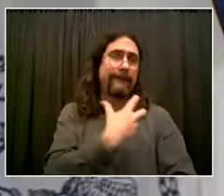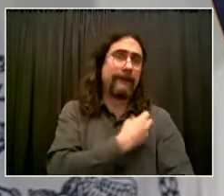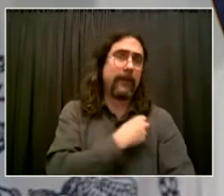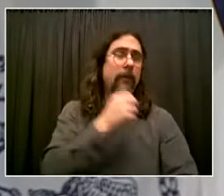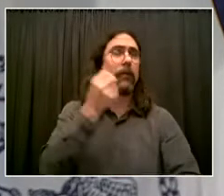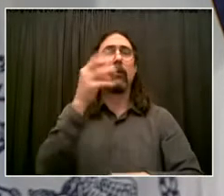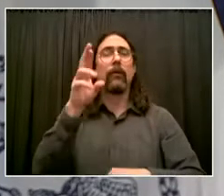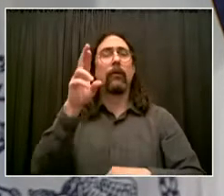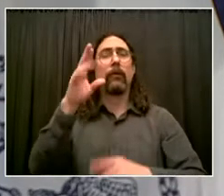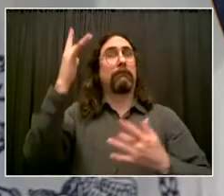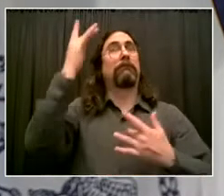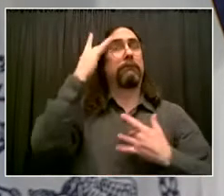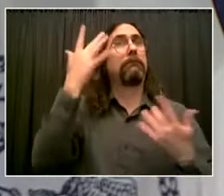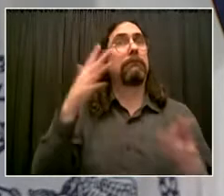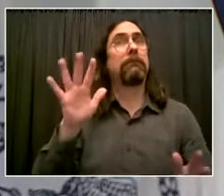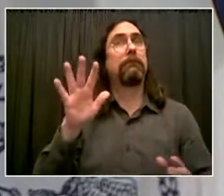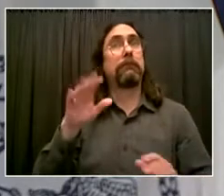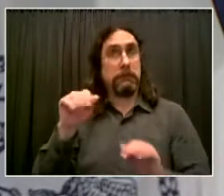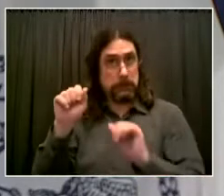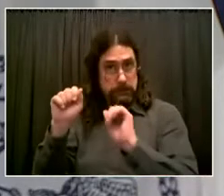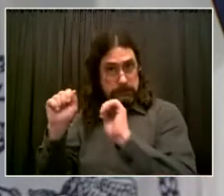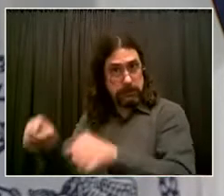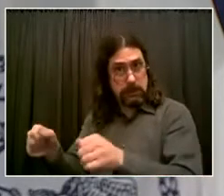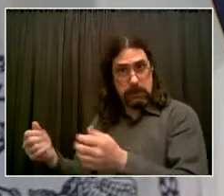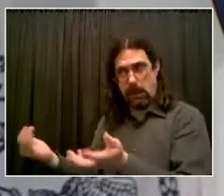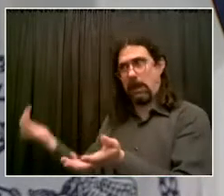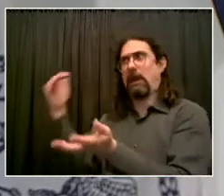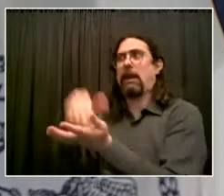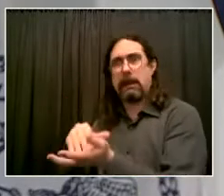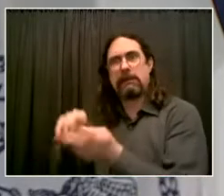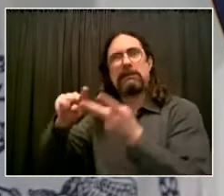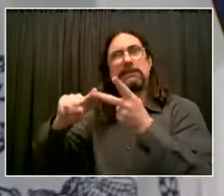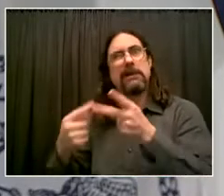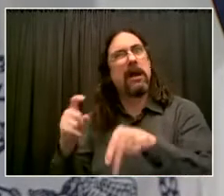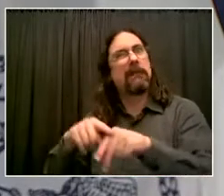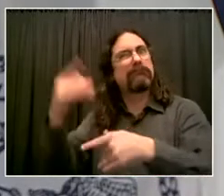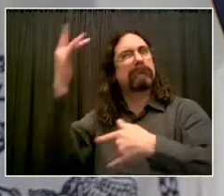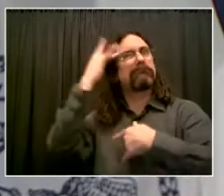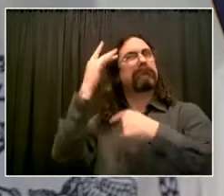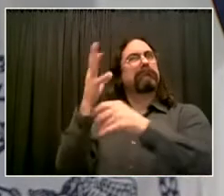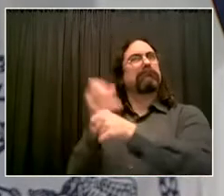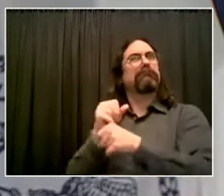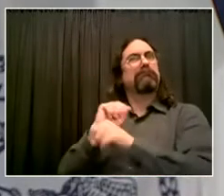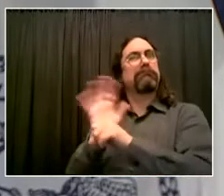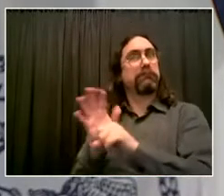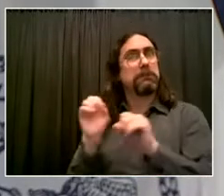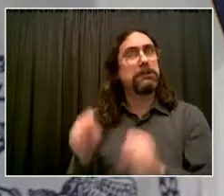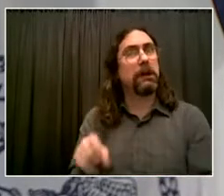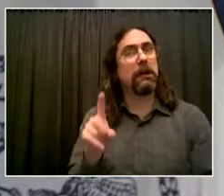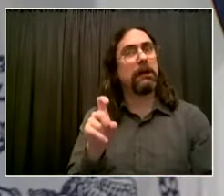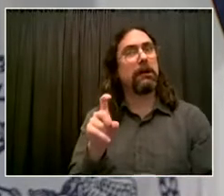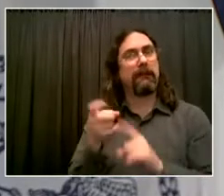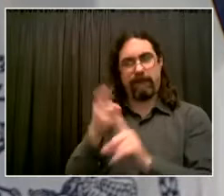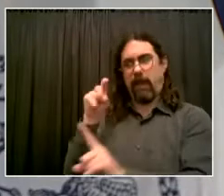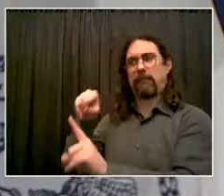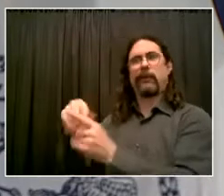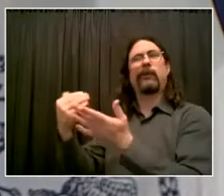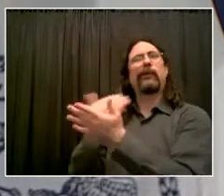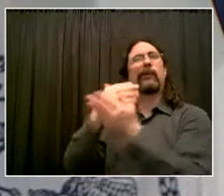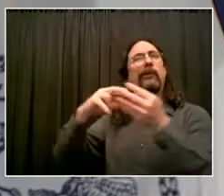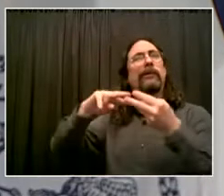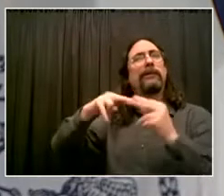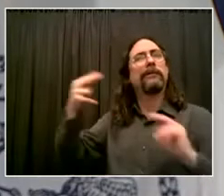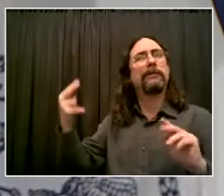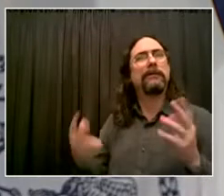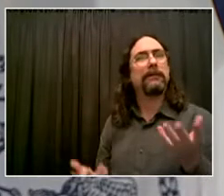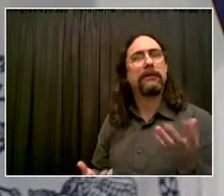very good question, Juliette. And boy, this is a question that goes back to early on in this crisis. I'll start and I'll turn to Dr.